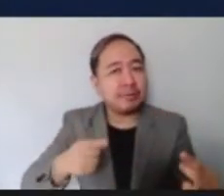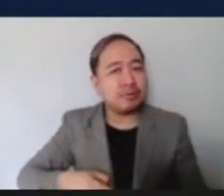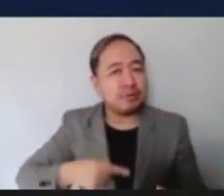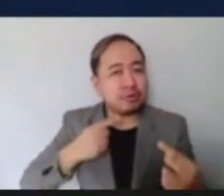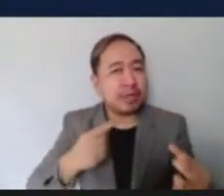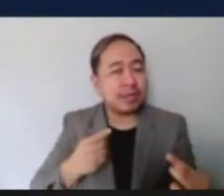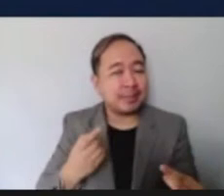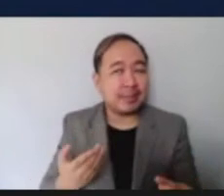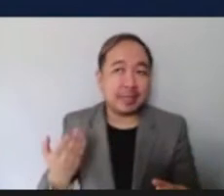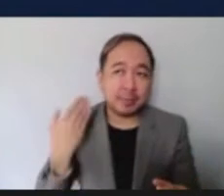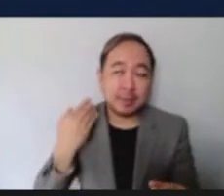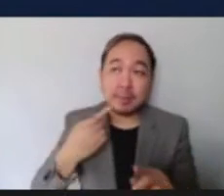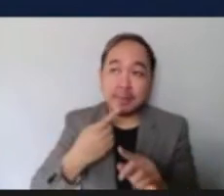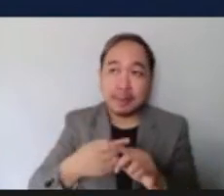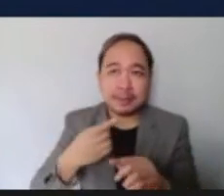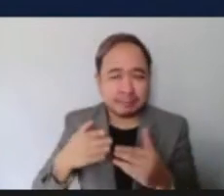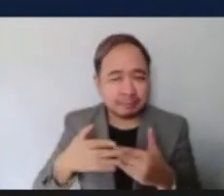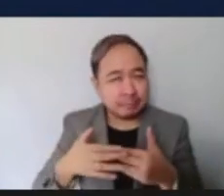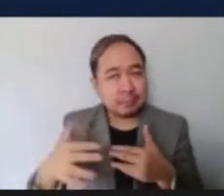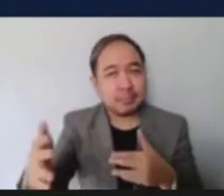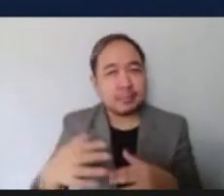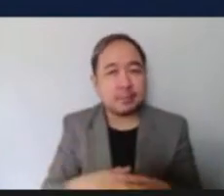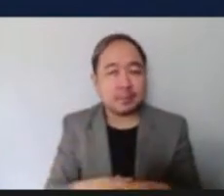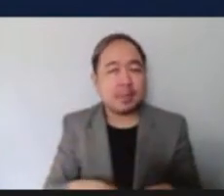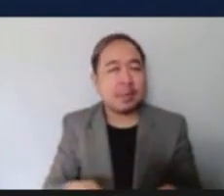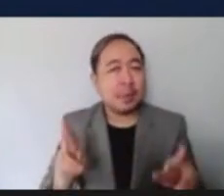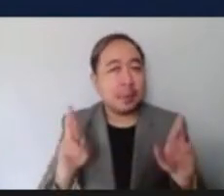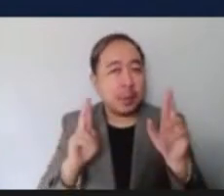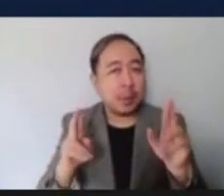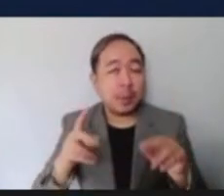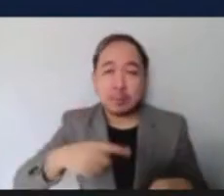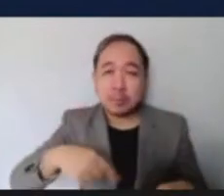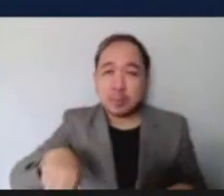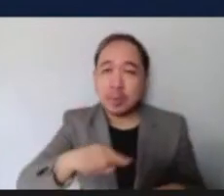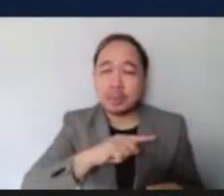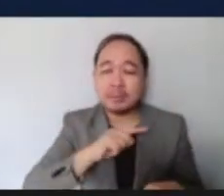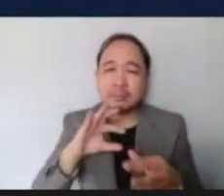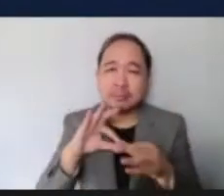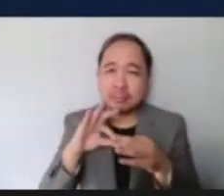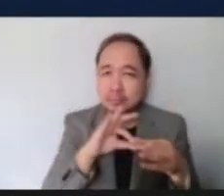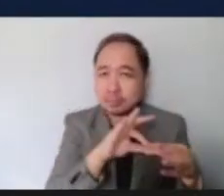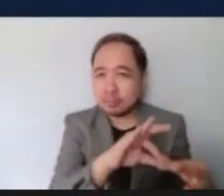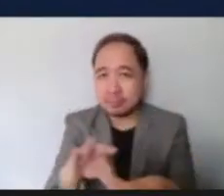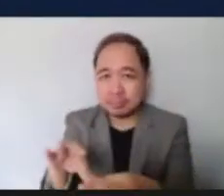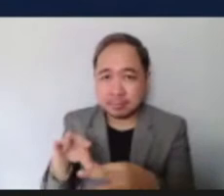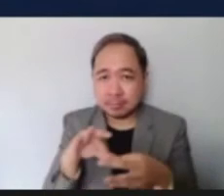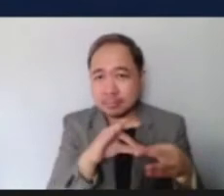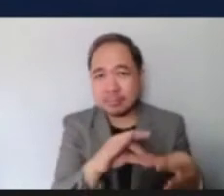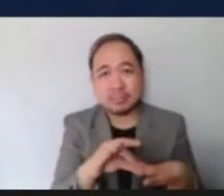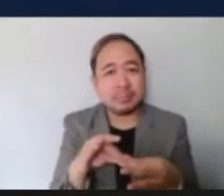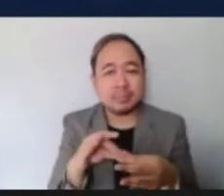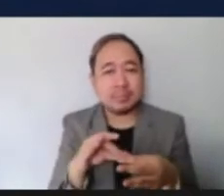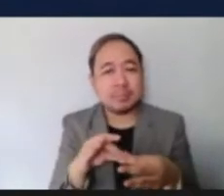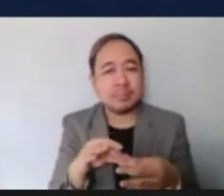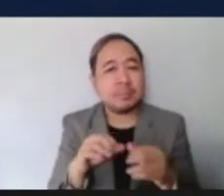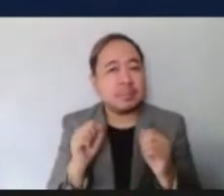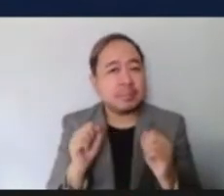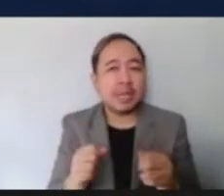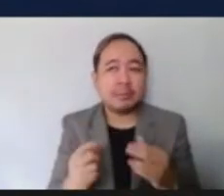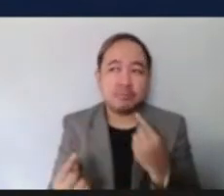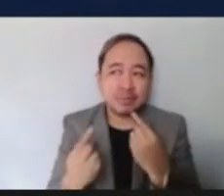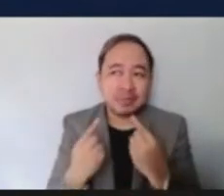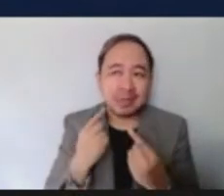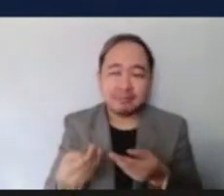ahead of us let us keep our spirit of operation I by intensive C5 and